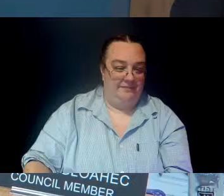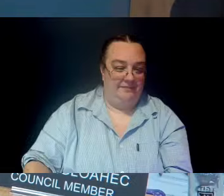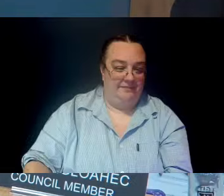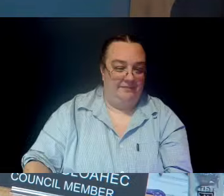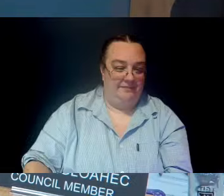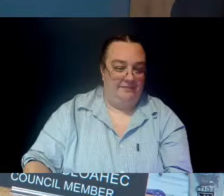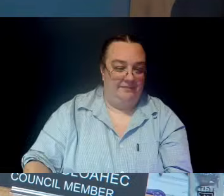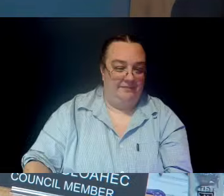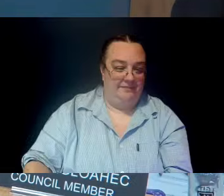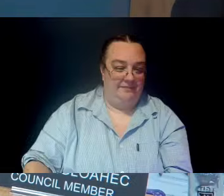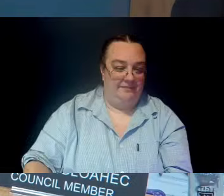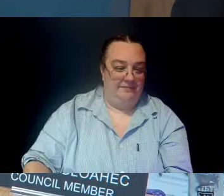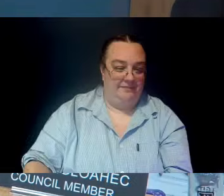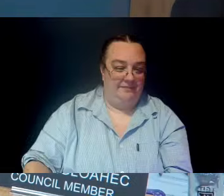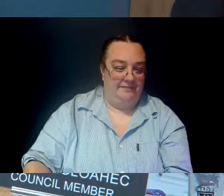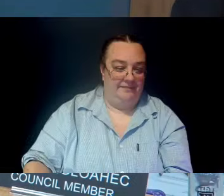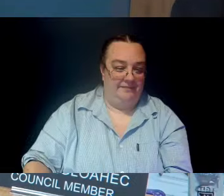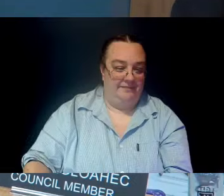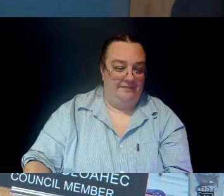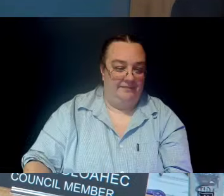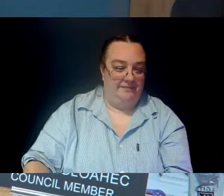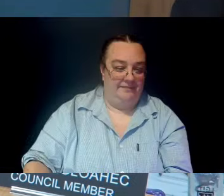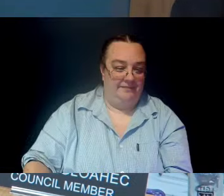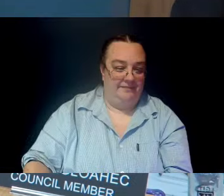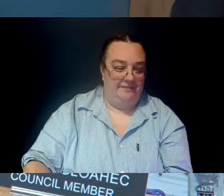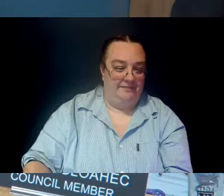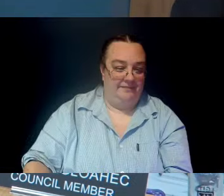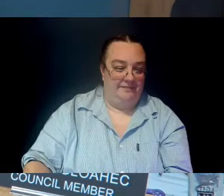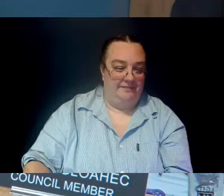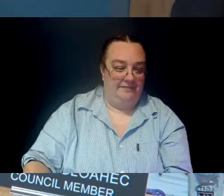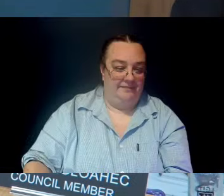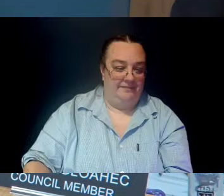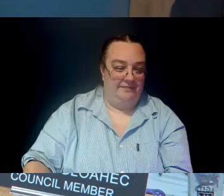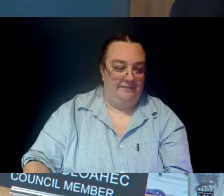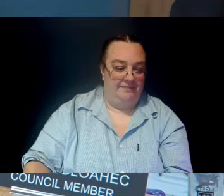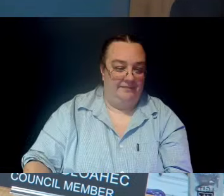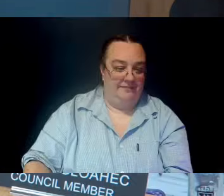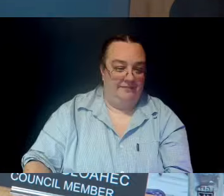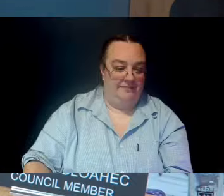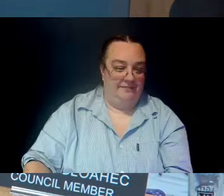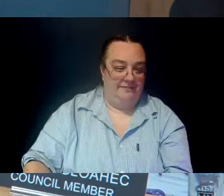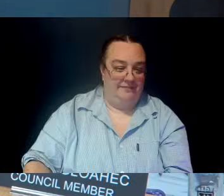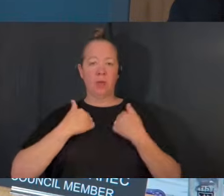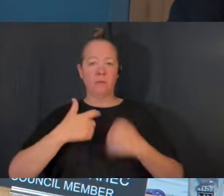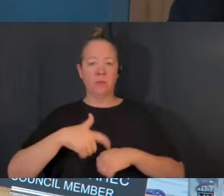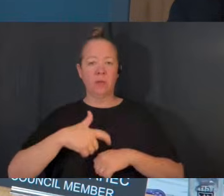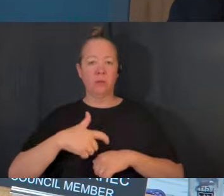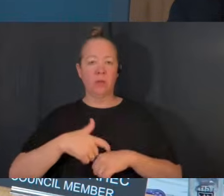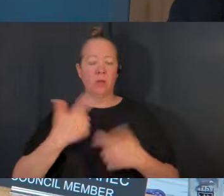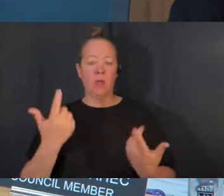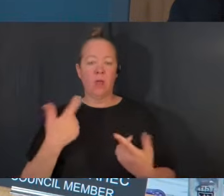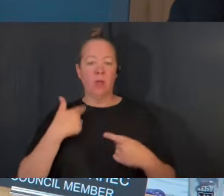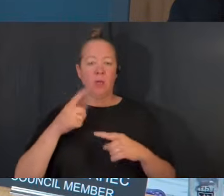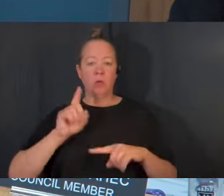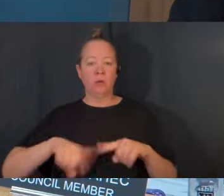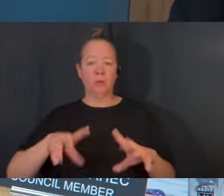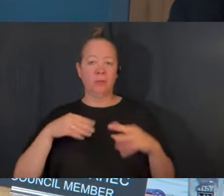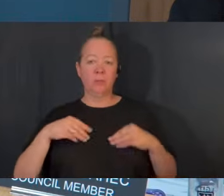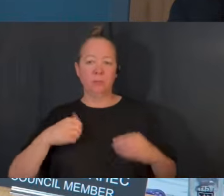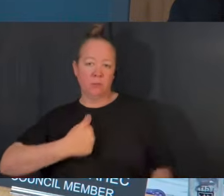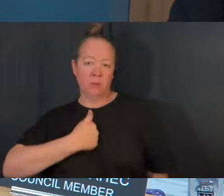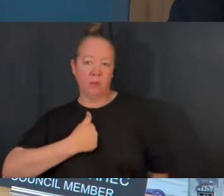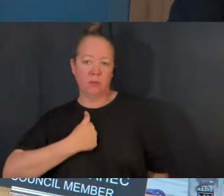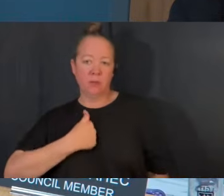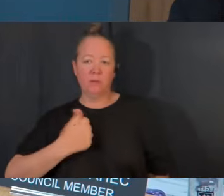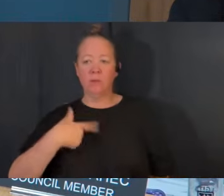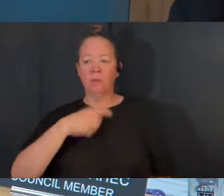lifetime. And I said I could not live with myself if I didn't do everything I could to be